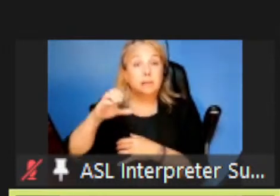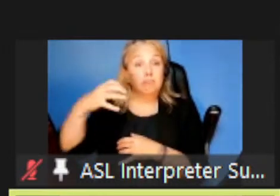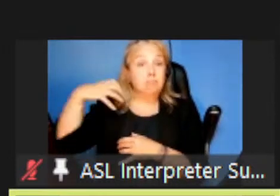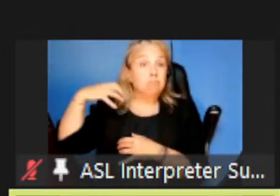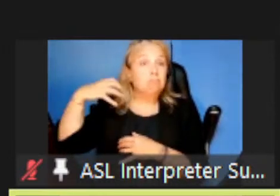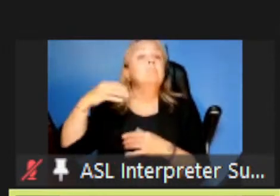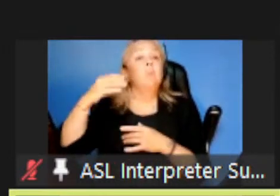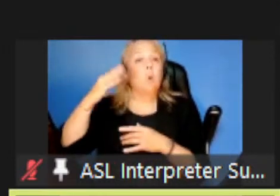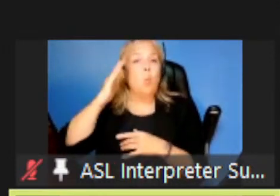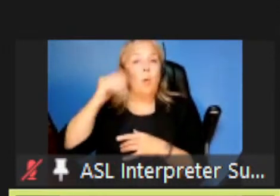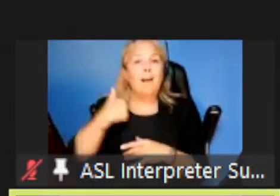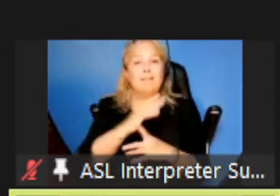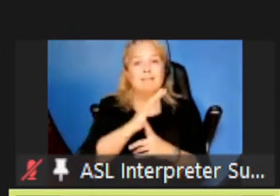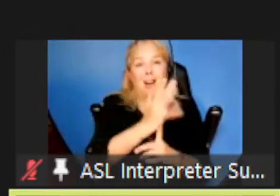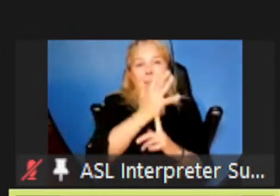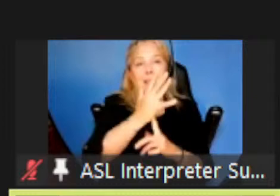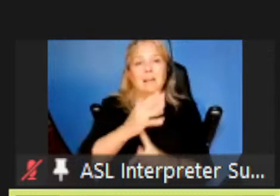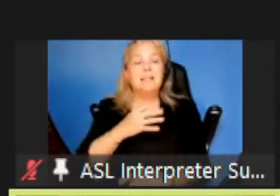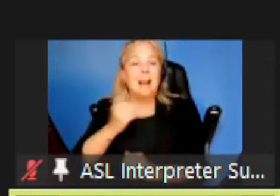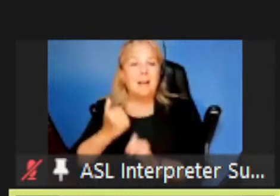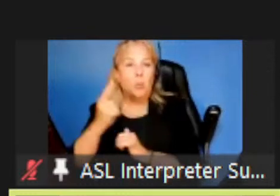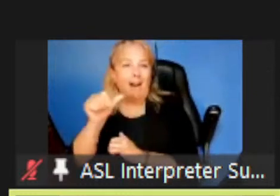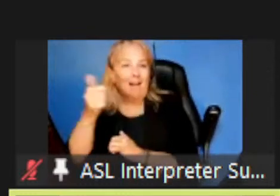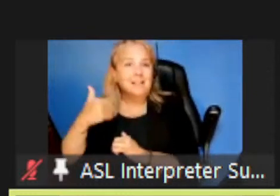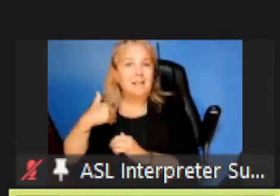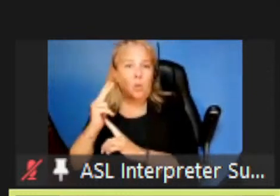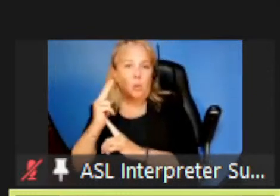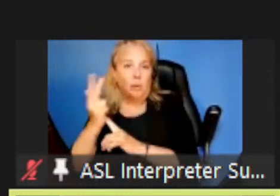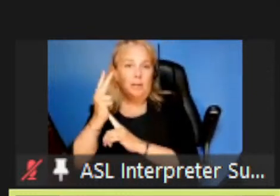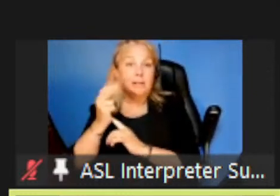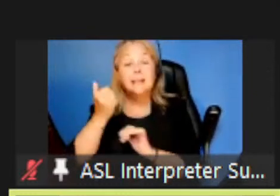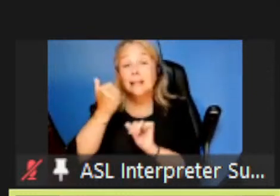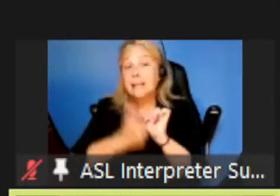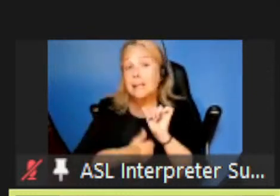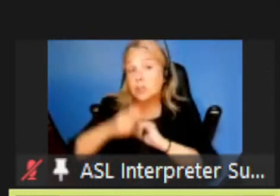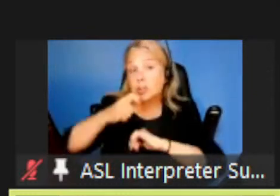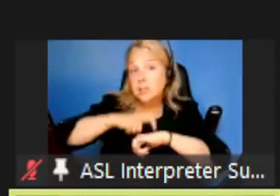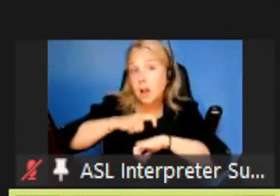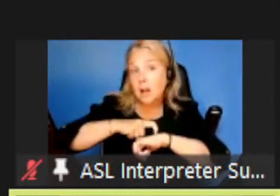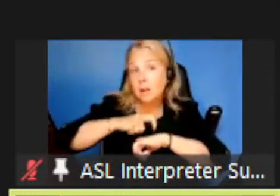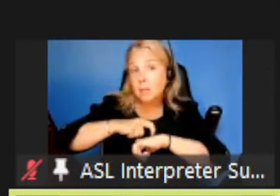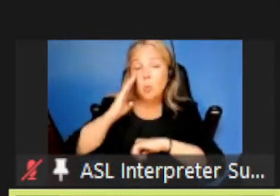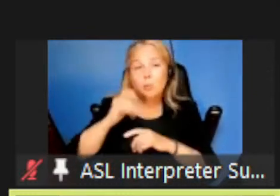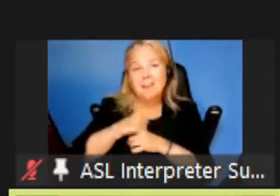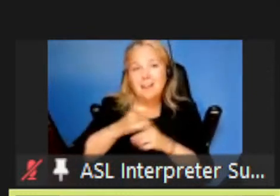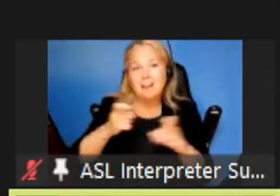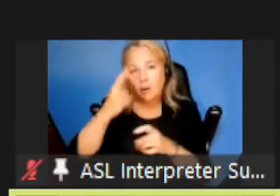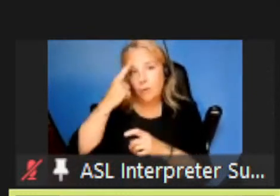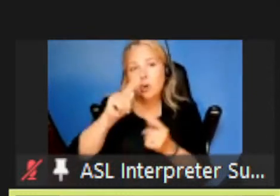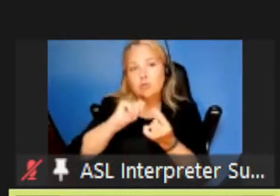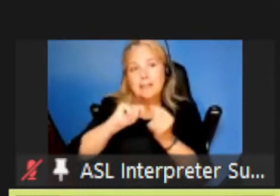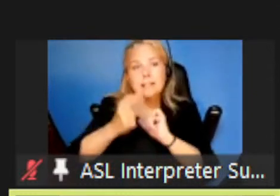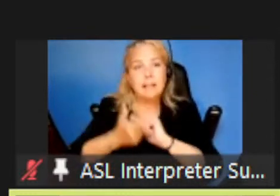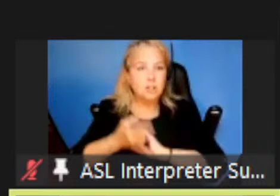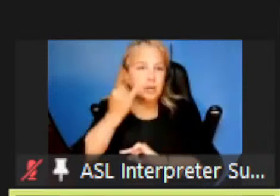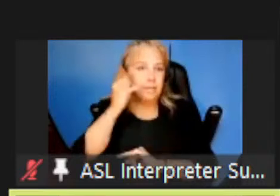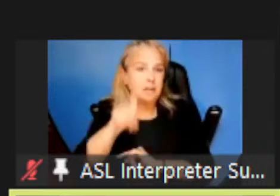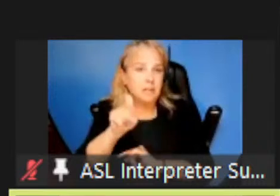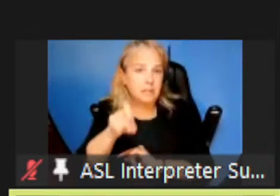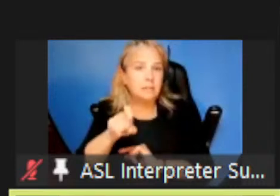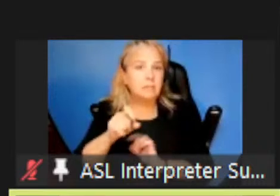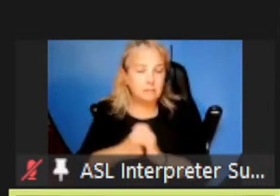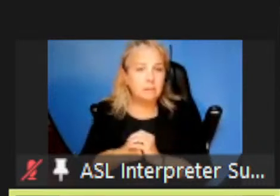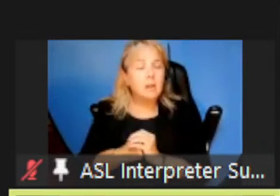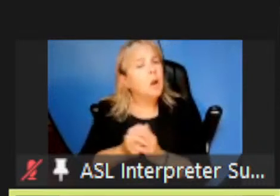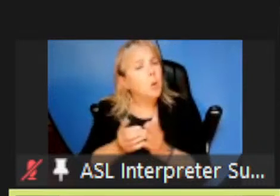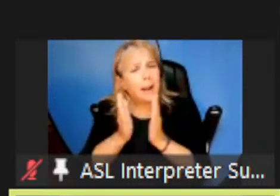allowed 3 minutes each. Each time will be given for translation if needed. We